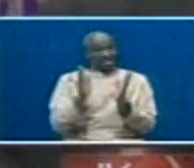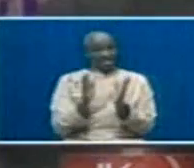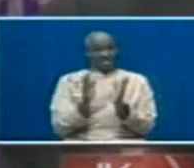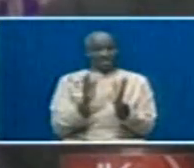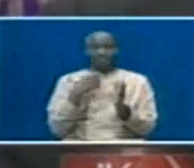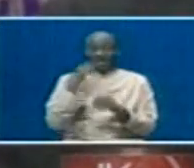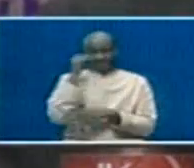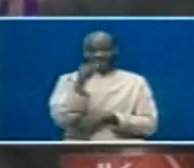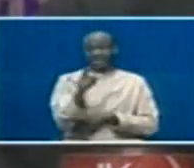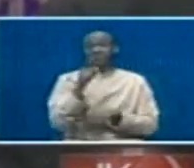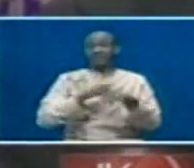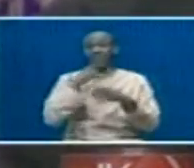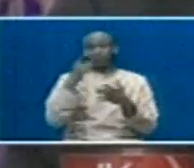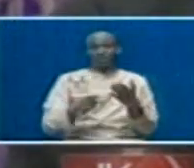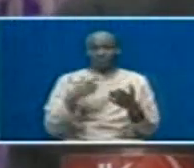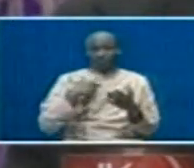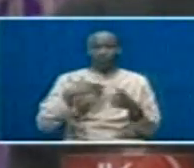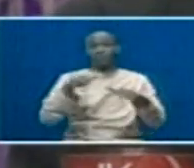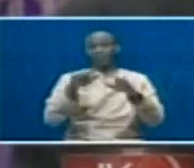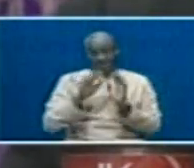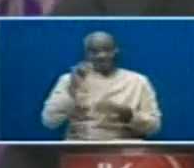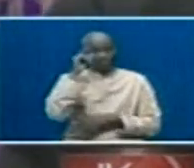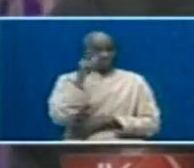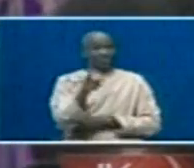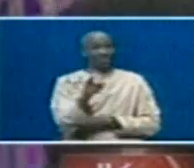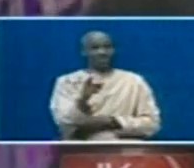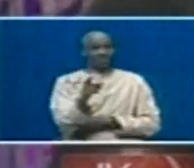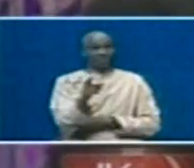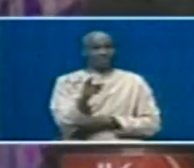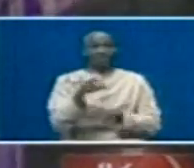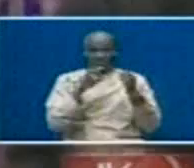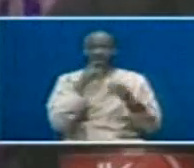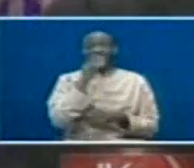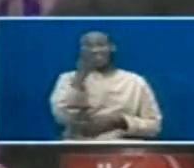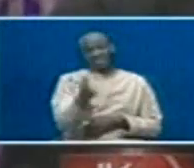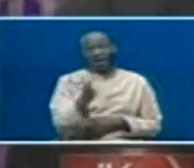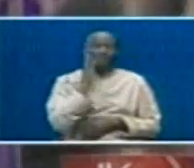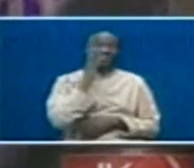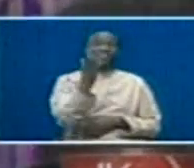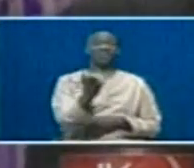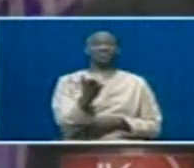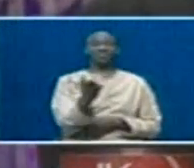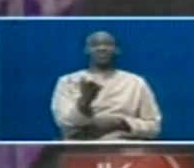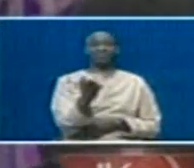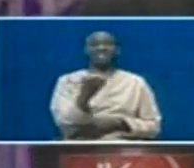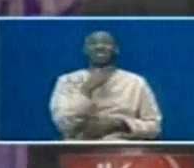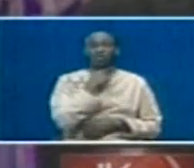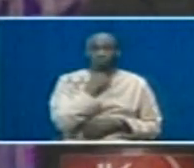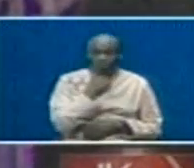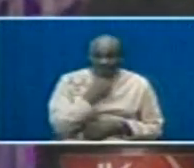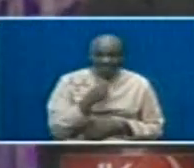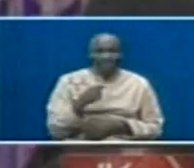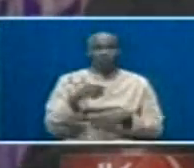I can understand him when he says he wanted to be buried in Mombasa. His father is there, his mother is there, and he wants to